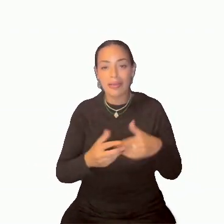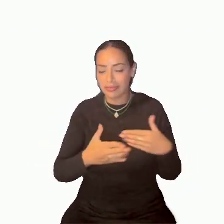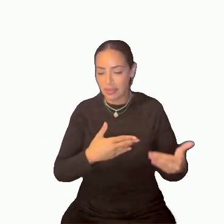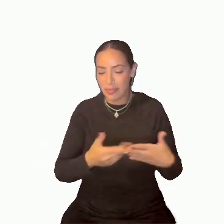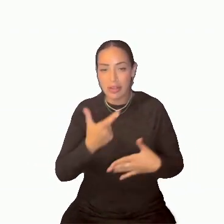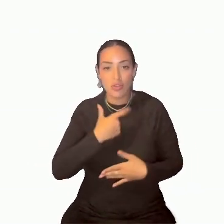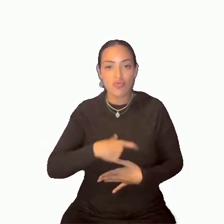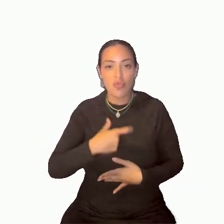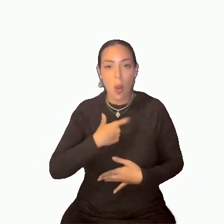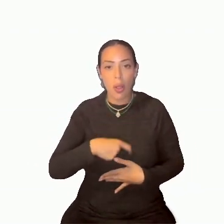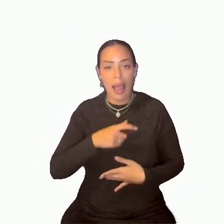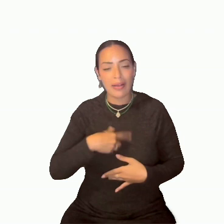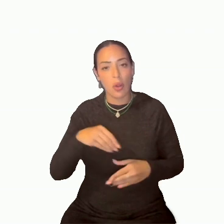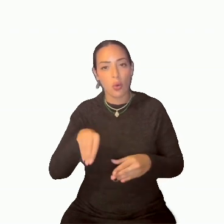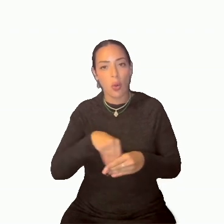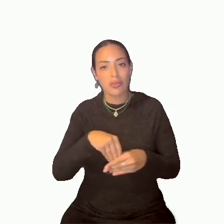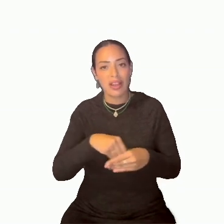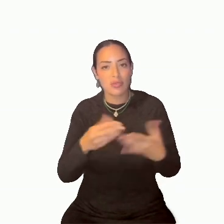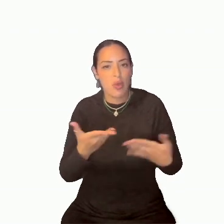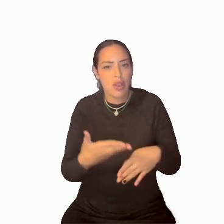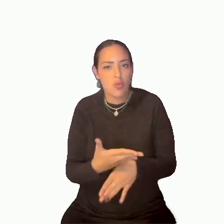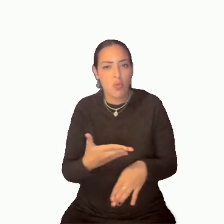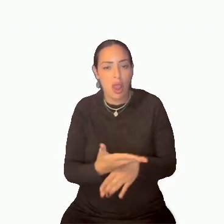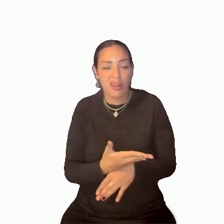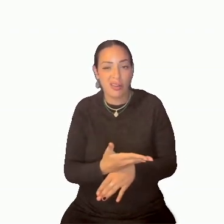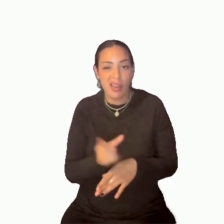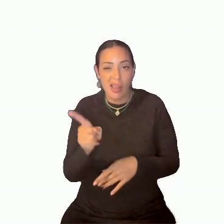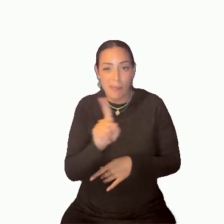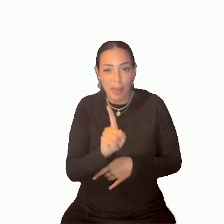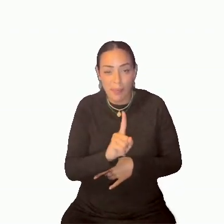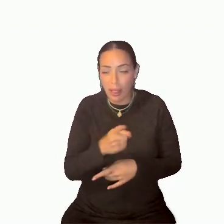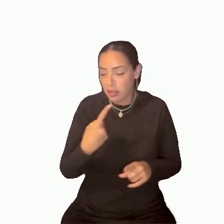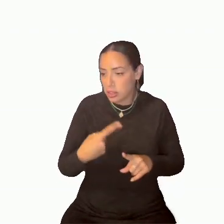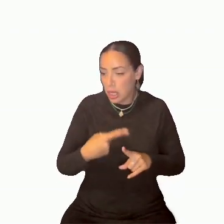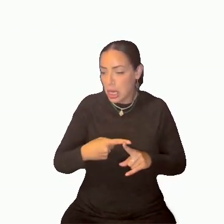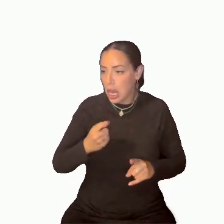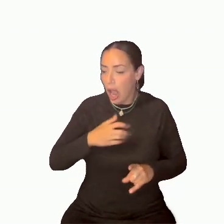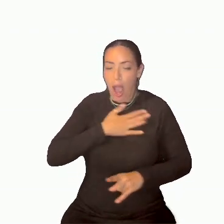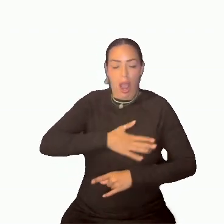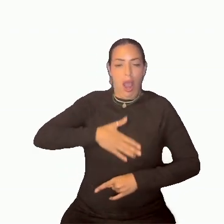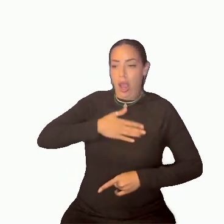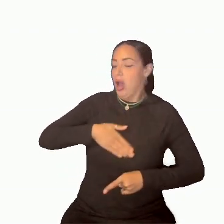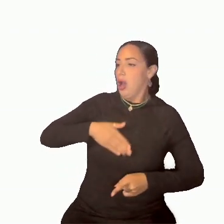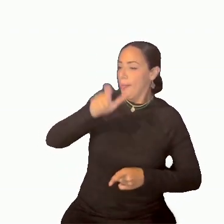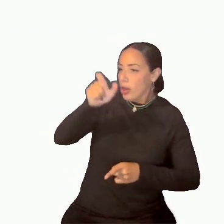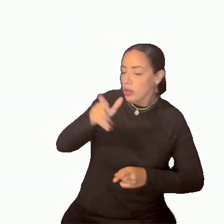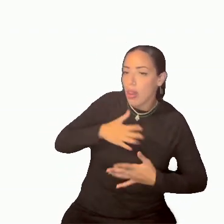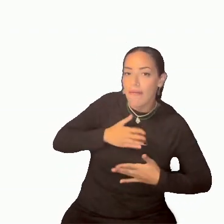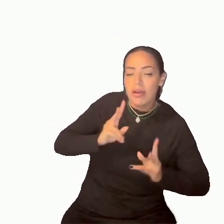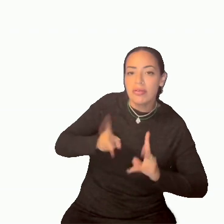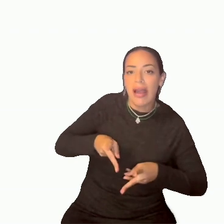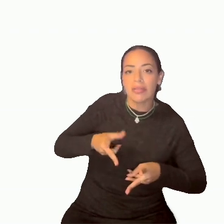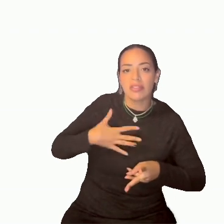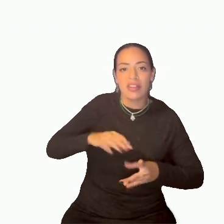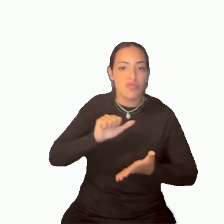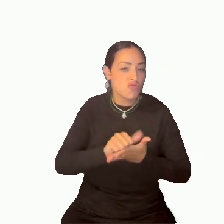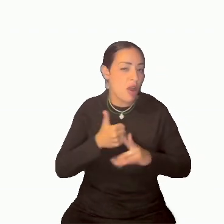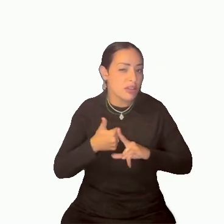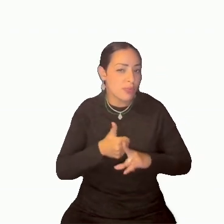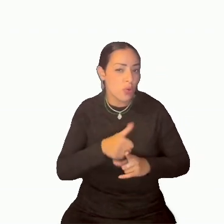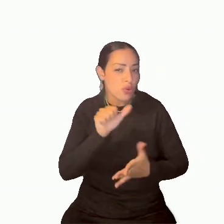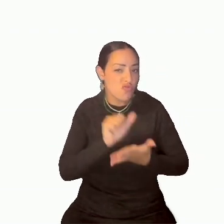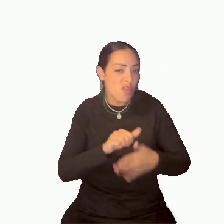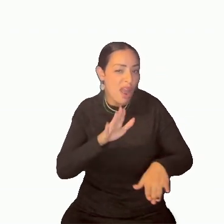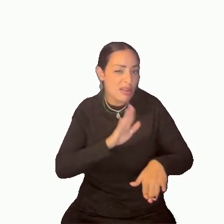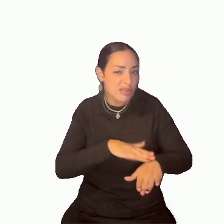you work. Ensuring that those who are suddenly bereaved have access to the right support at the right time, delivered in the right